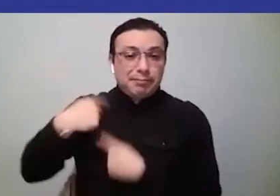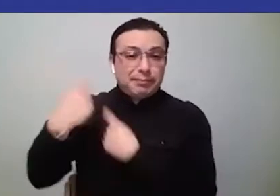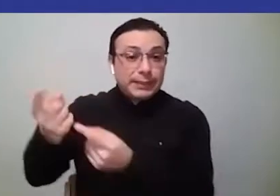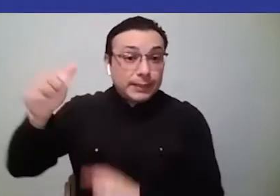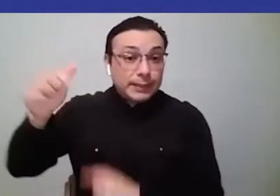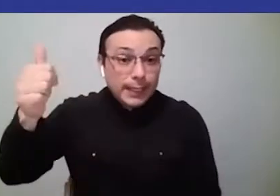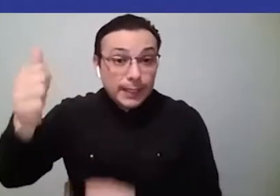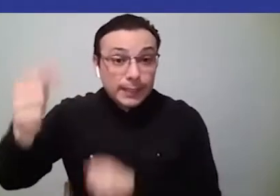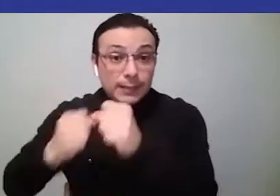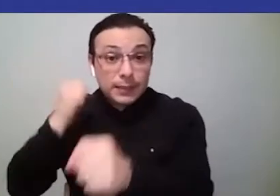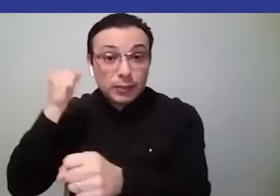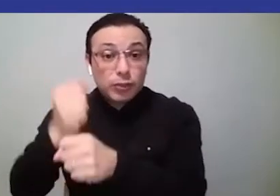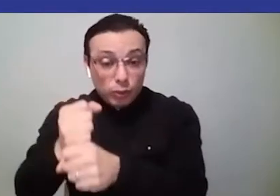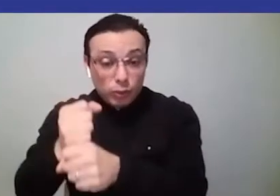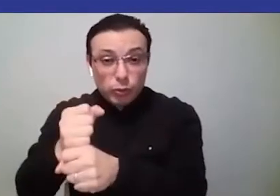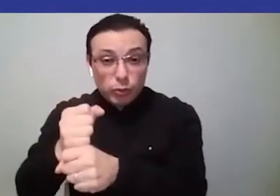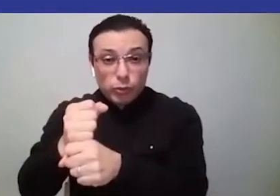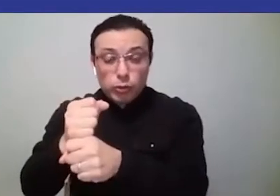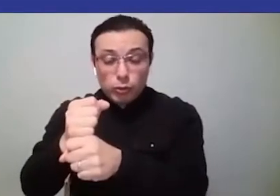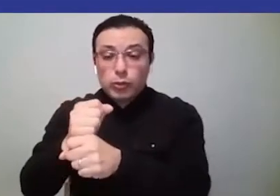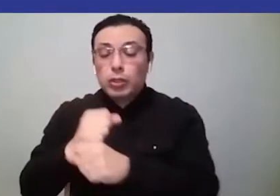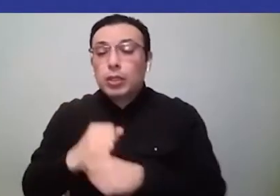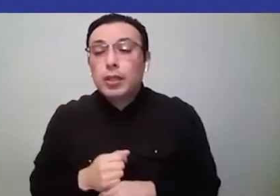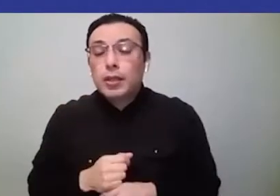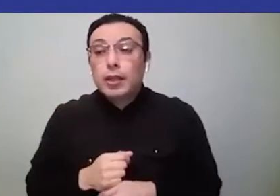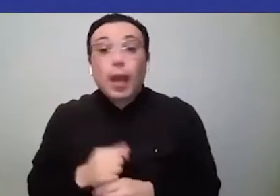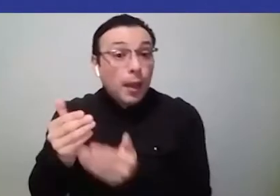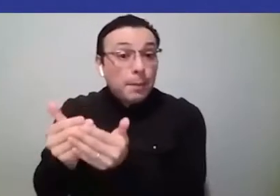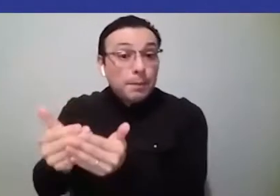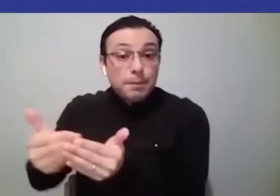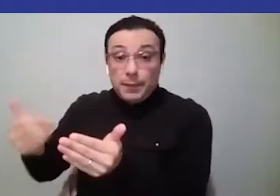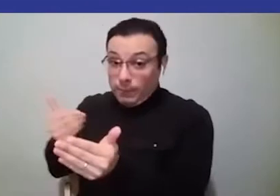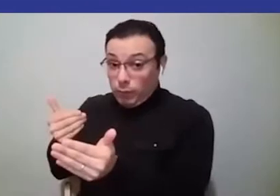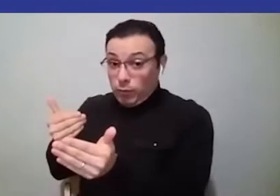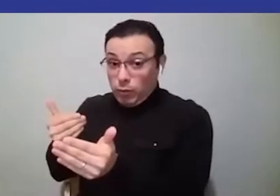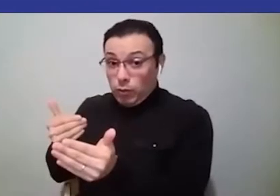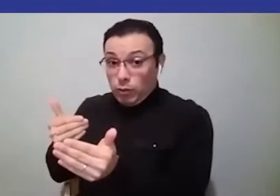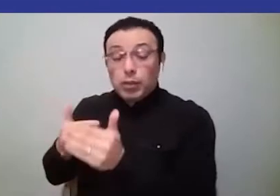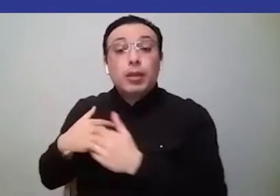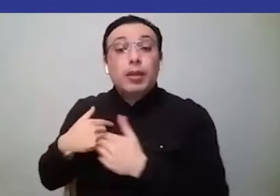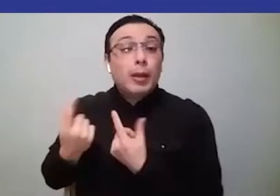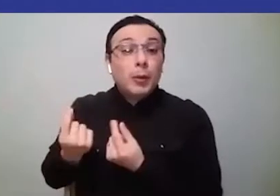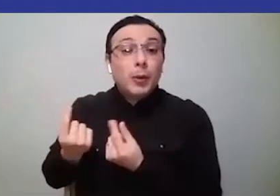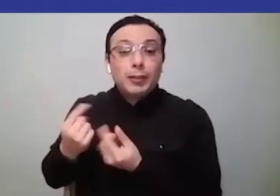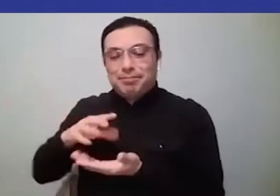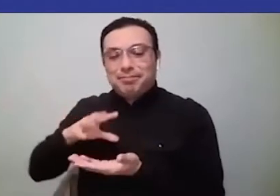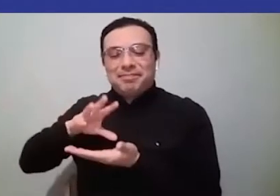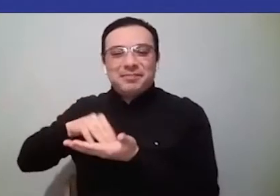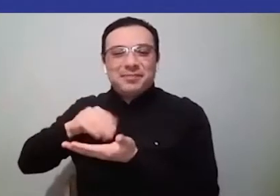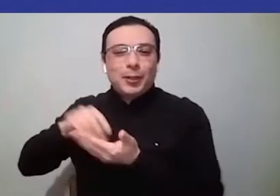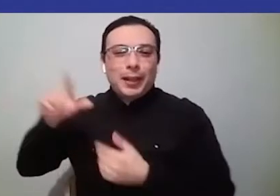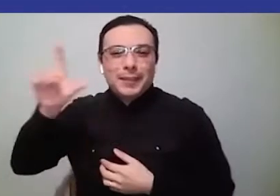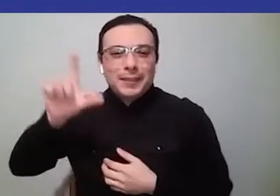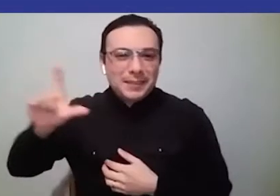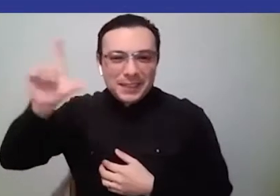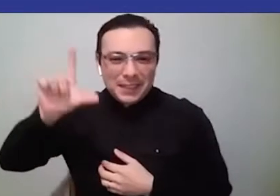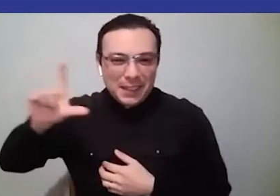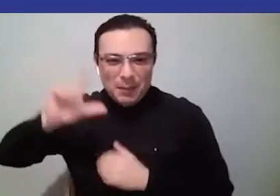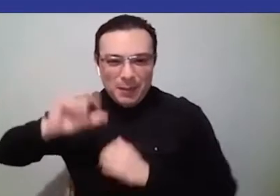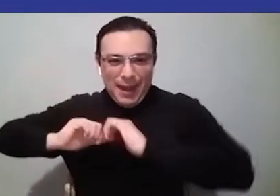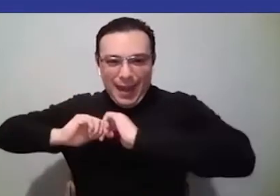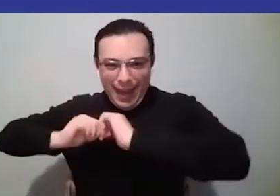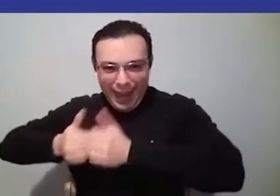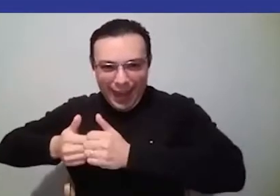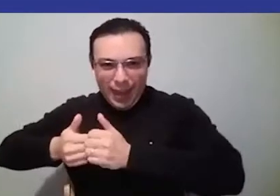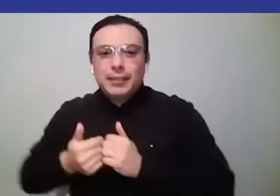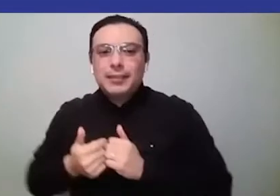And before I started working there full time, I was in library school, and I was on the archives track. Colette and I actually